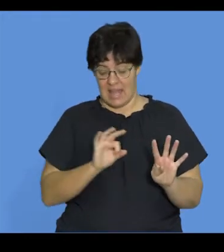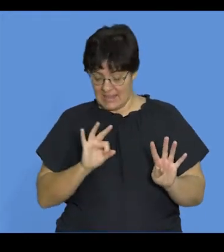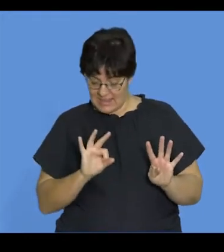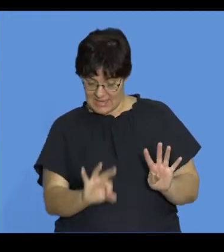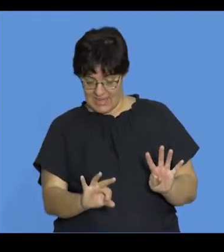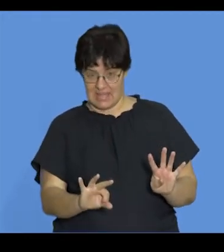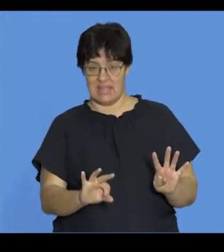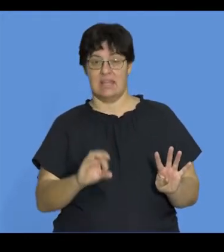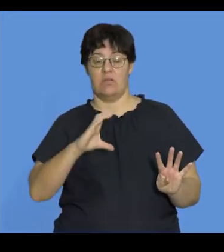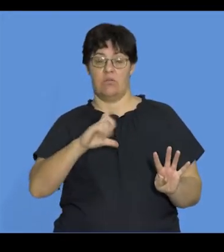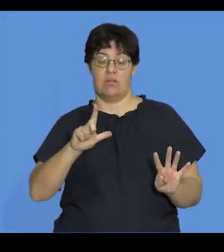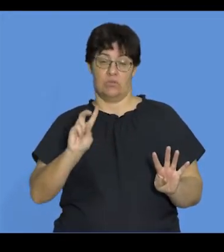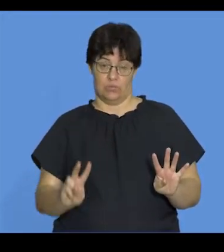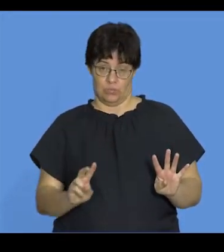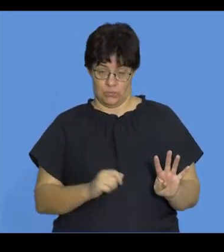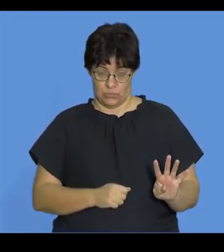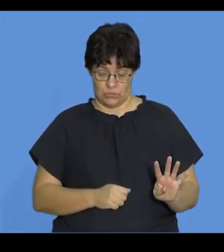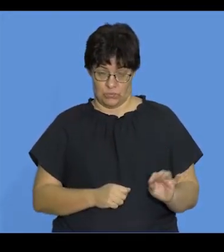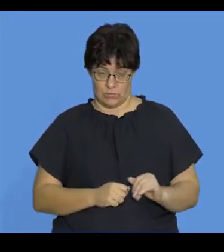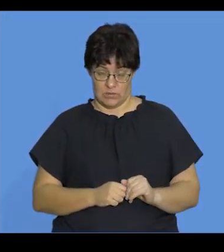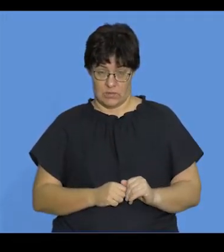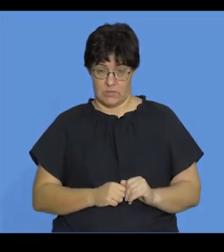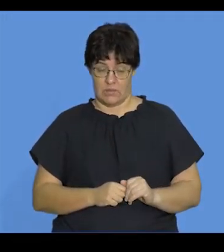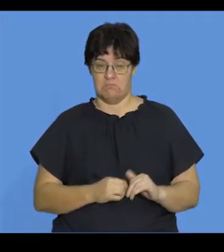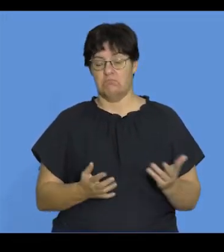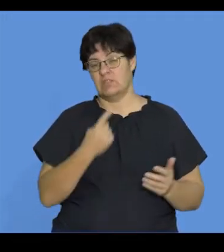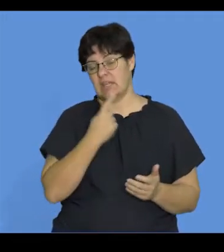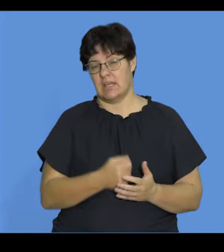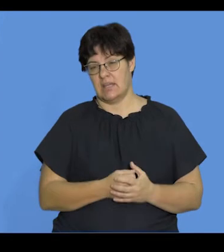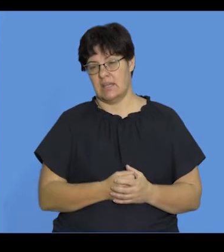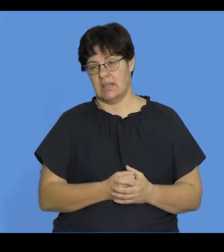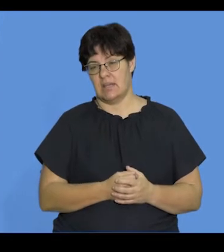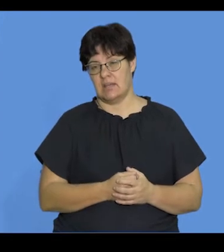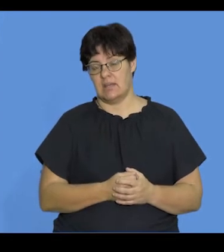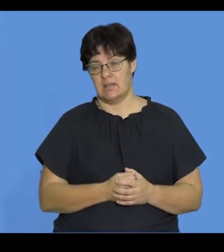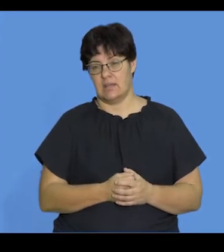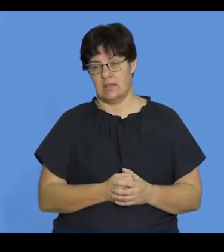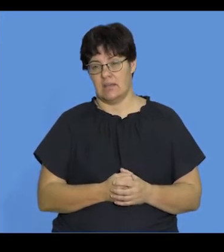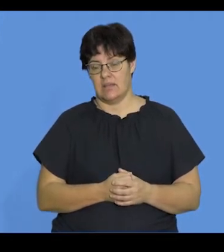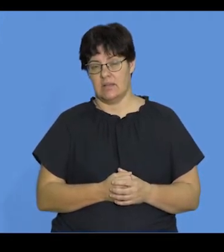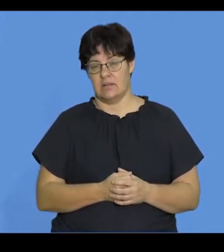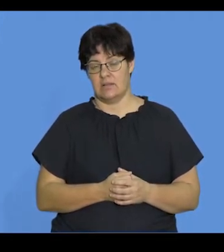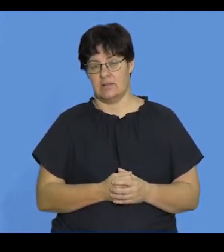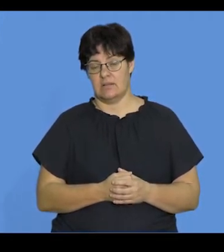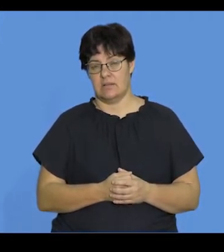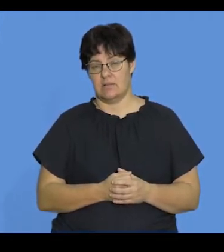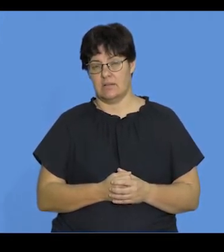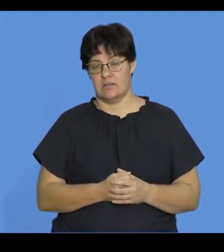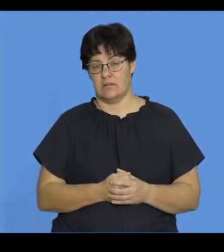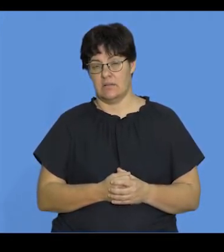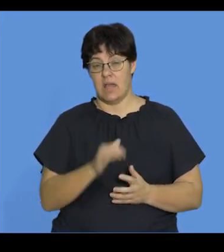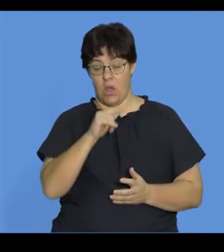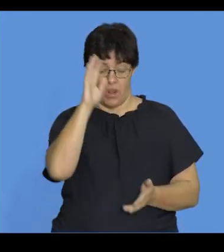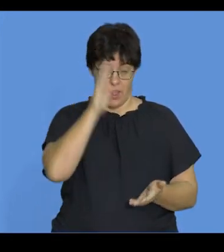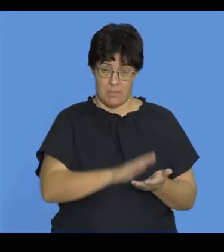3 moles of chlorine, right? So if we say, for argument's sake, if let's say all the iron